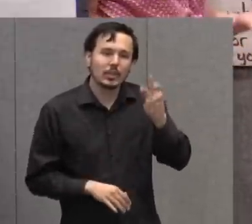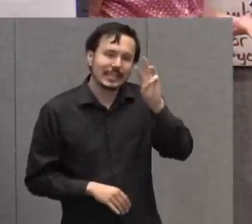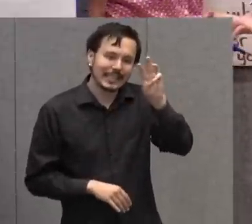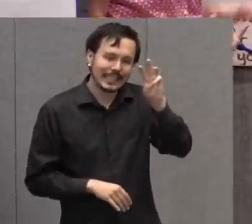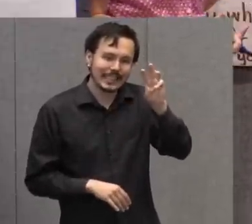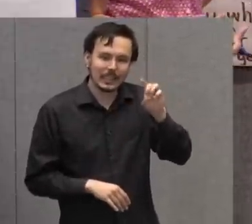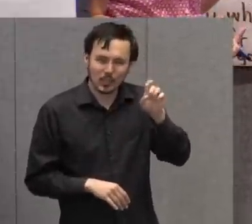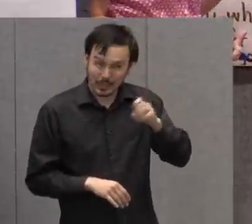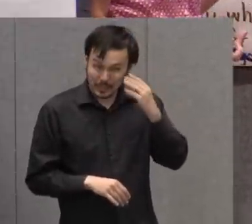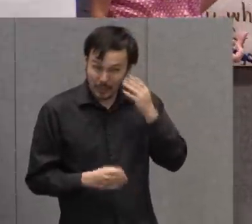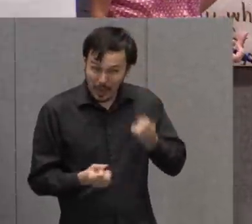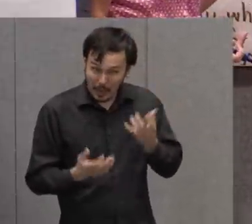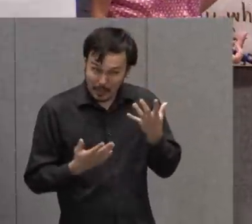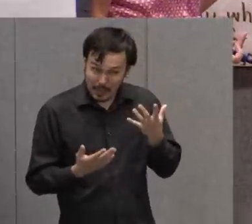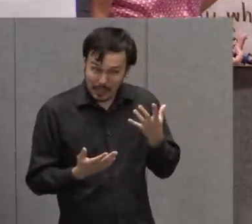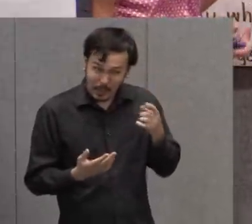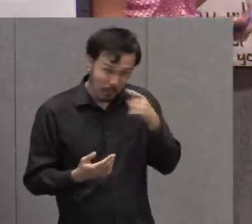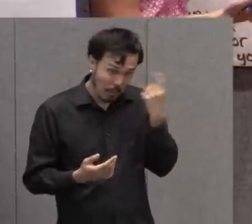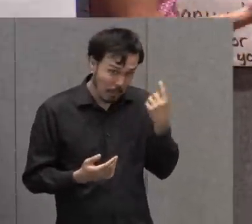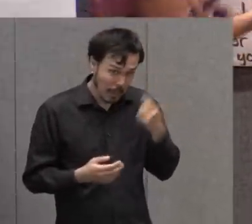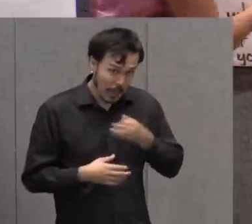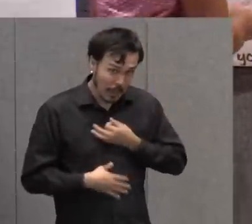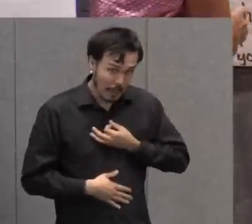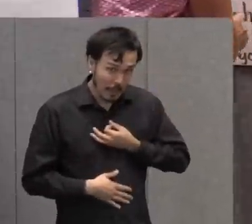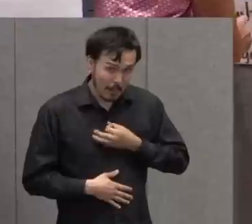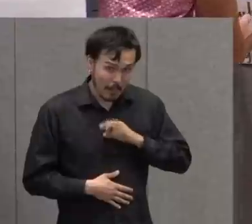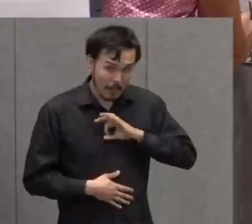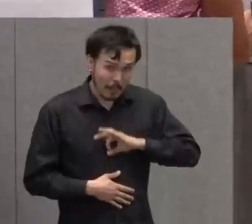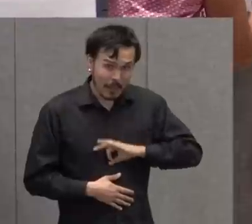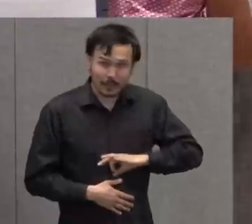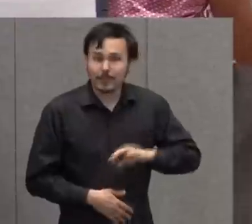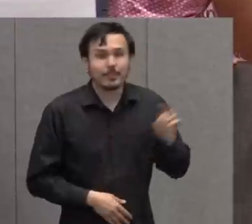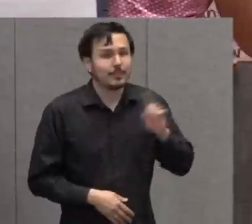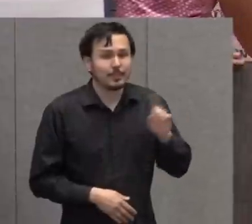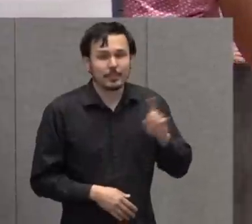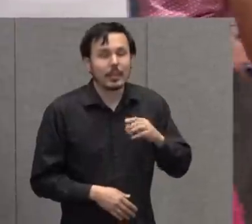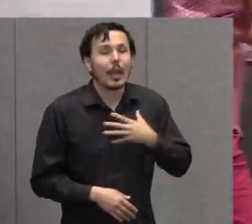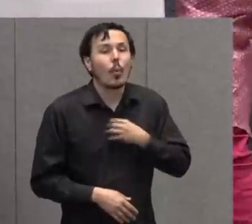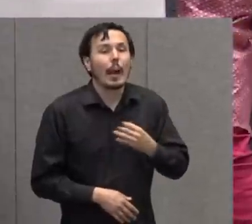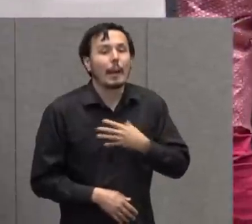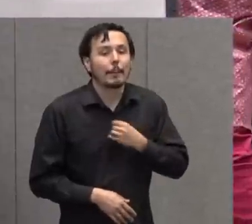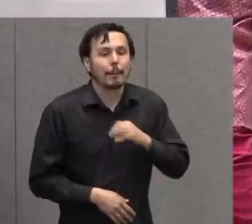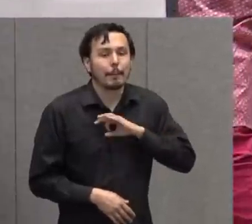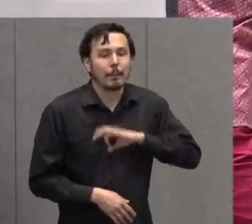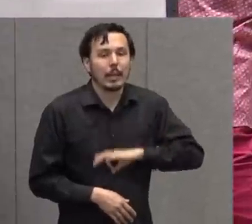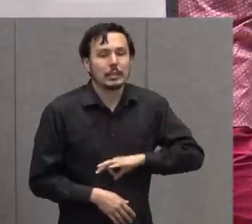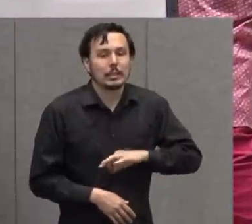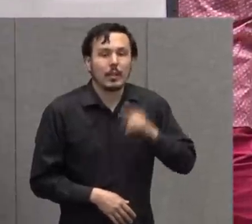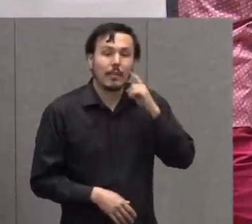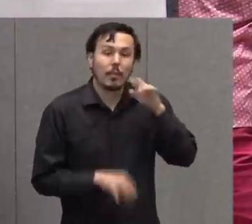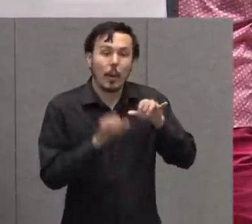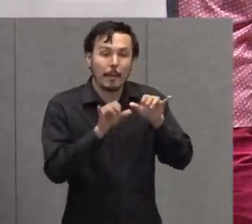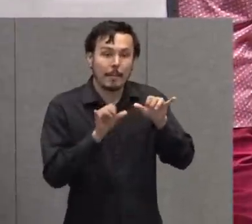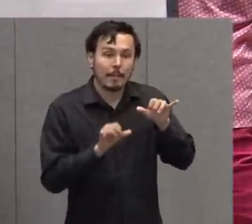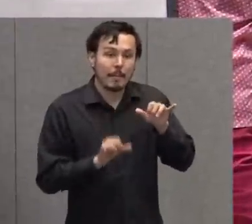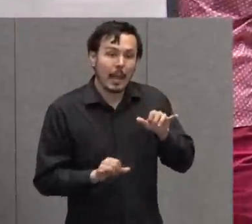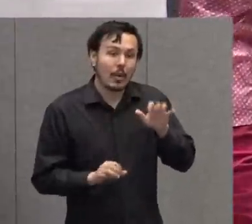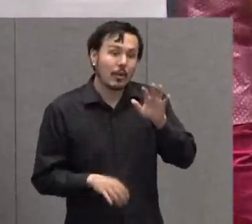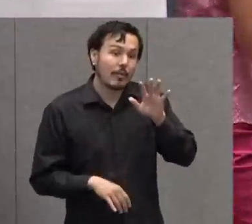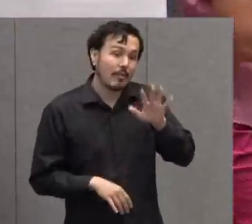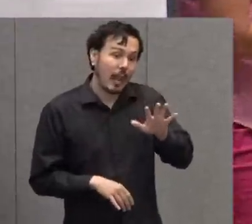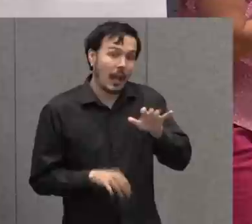how many what? Black buttons? Nah, it's white buttons. And then pattern 5 and pattern